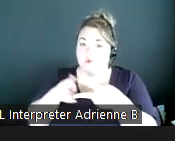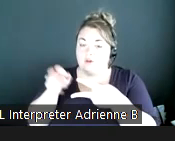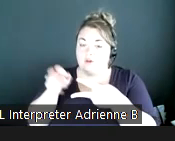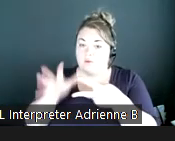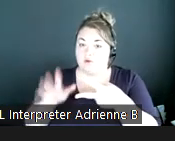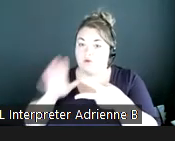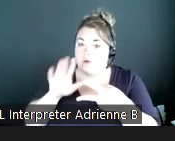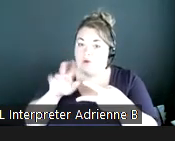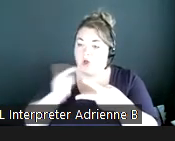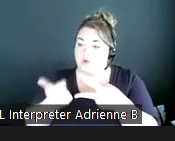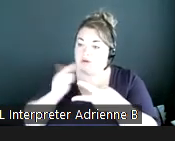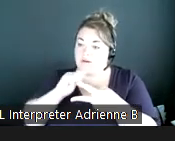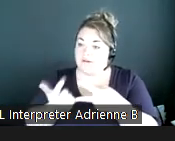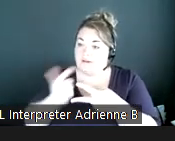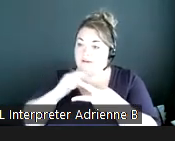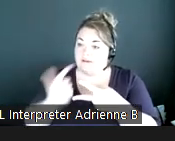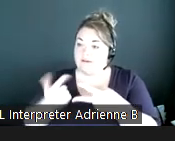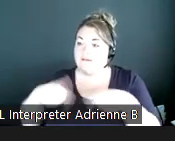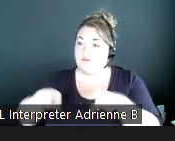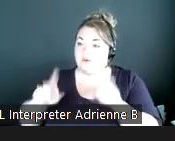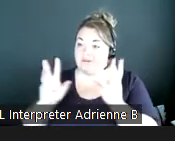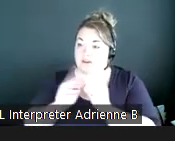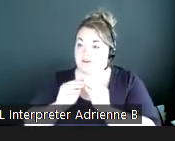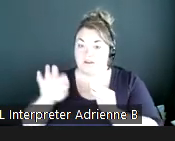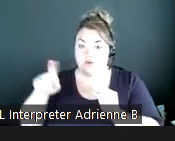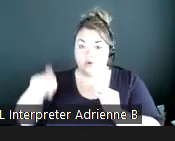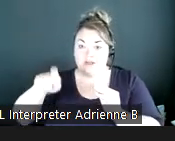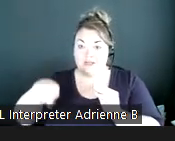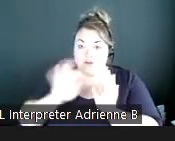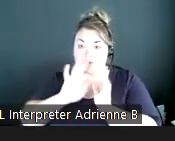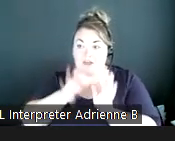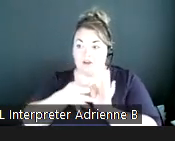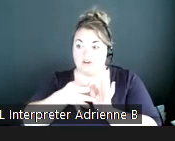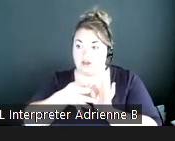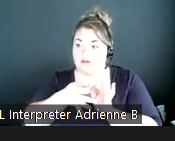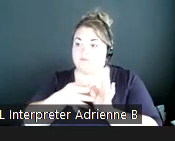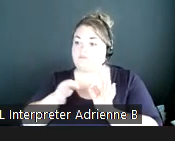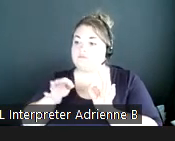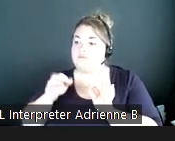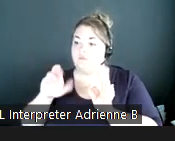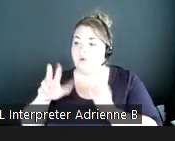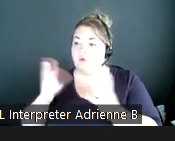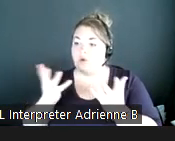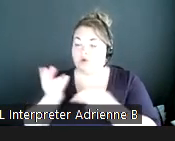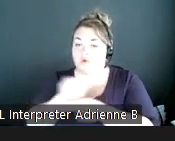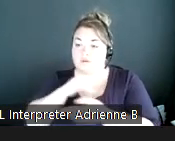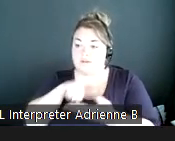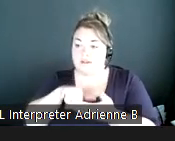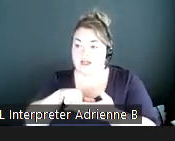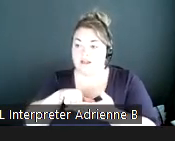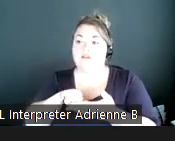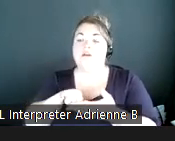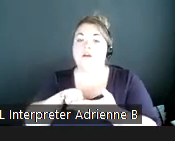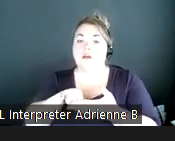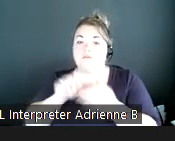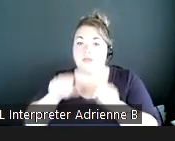that will alternate throughout the session. If you are needing interpretation or wanting to use that, you can open